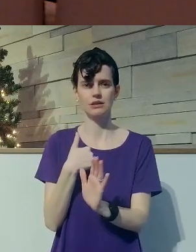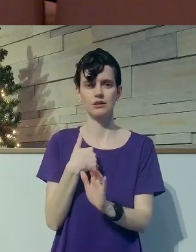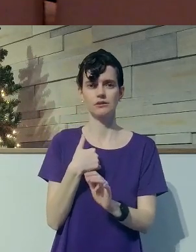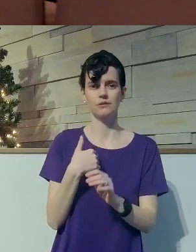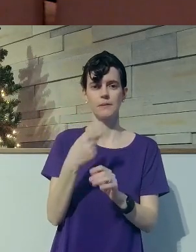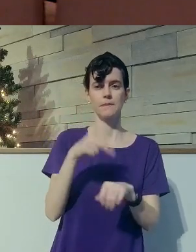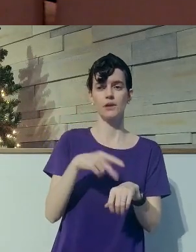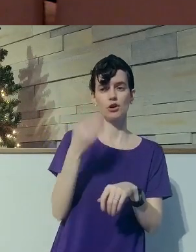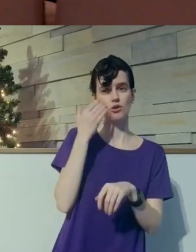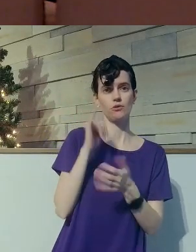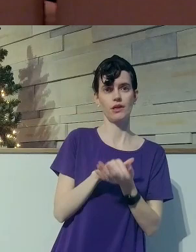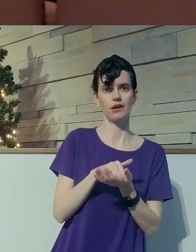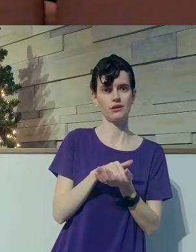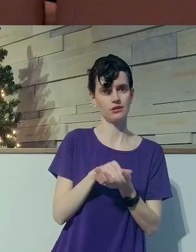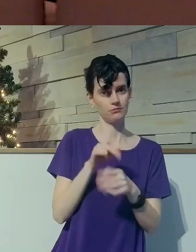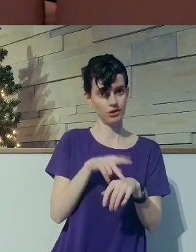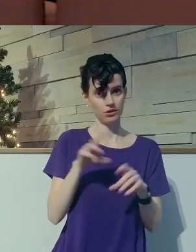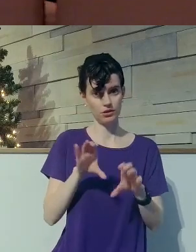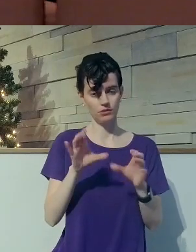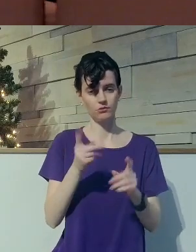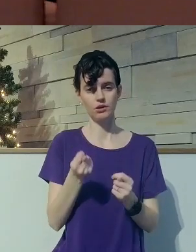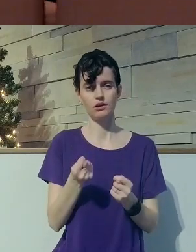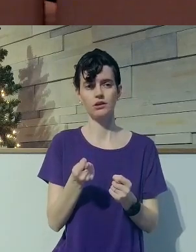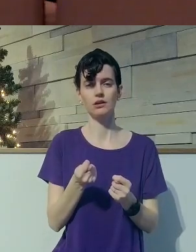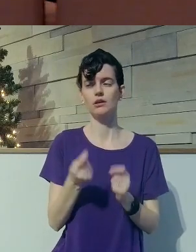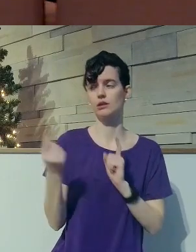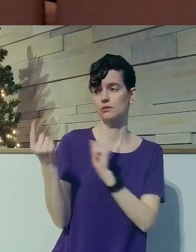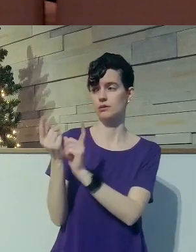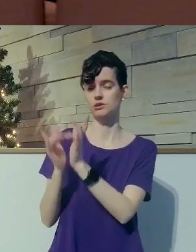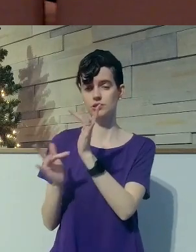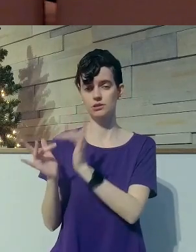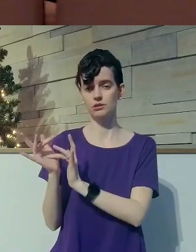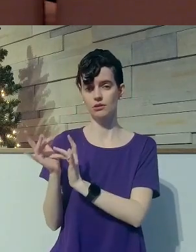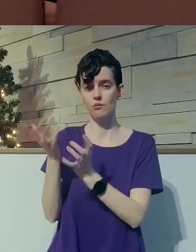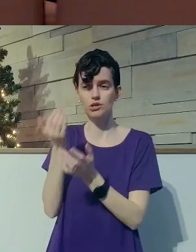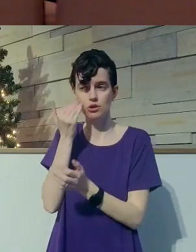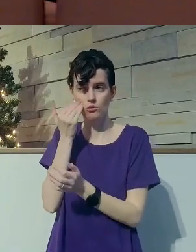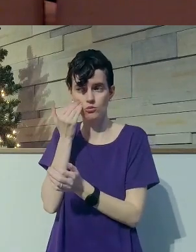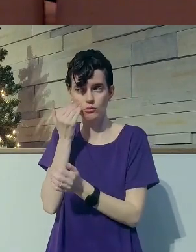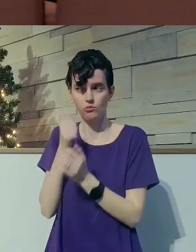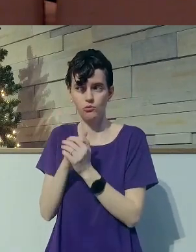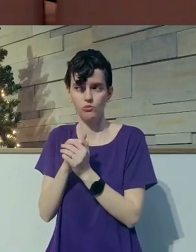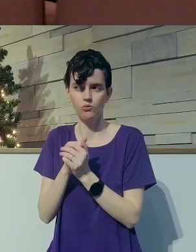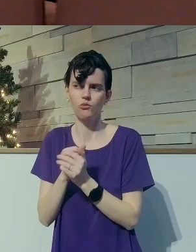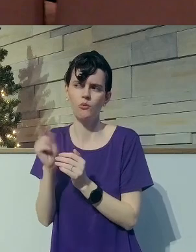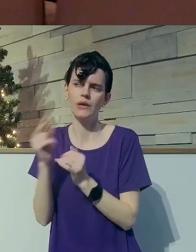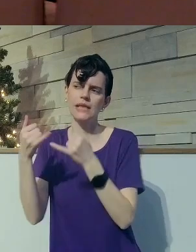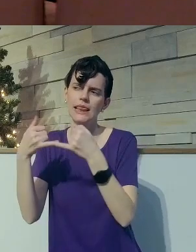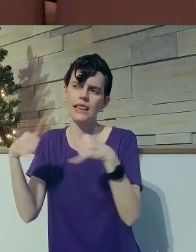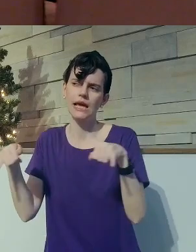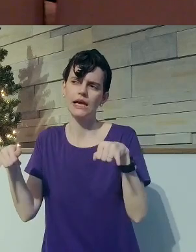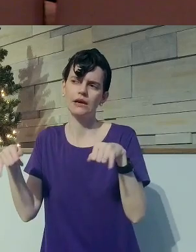knew this. Did you see what Peter did? He's coming up to Jesus, and he's wanting to know, where's the